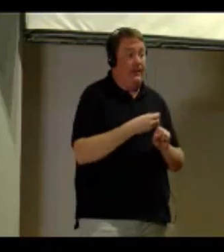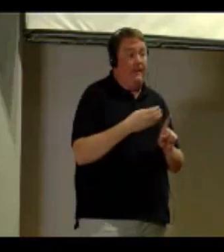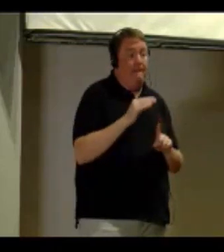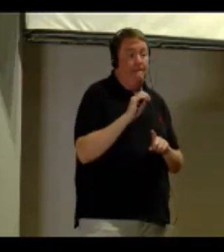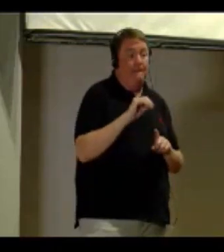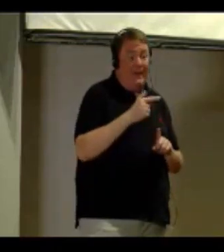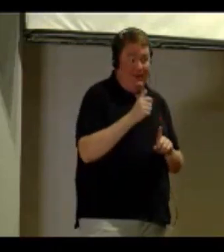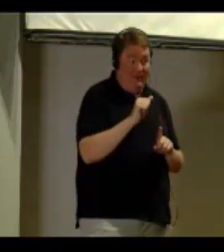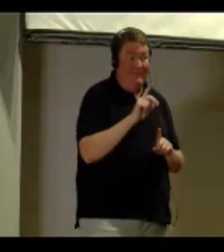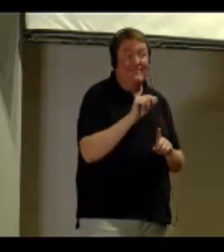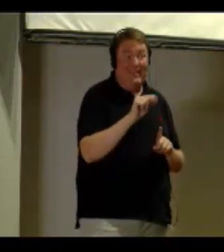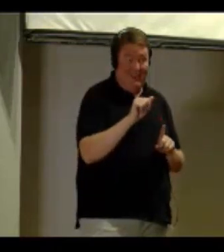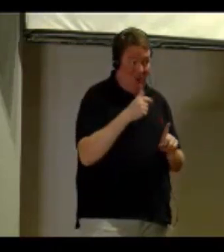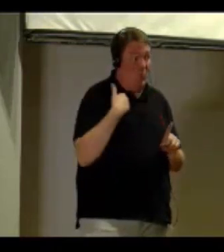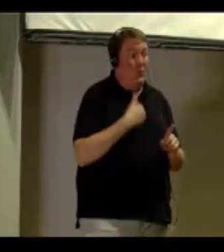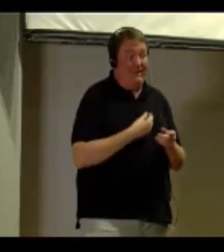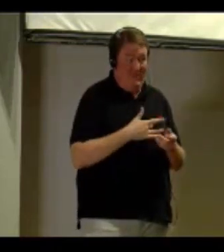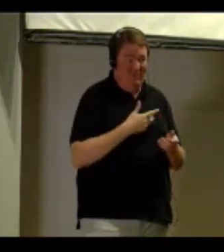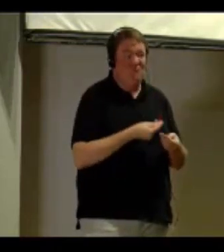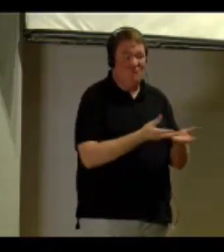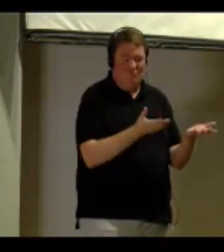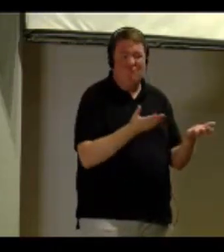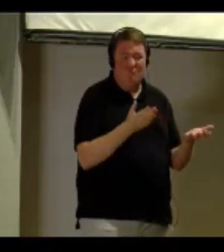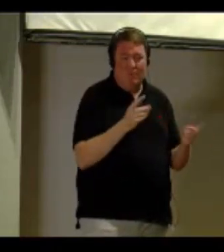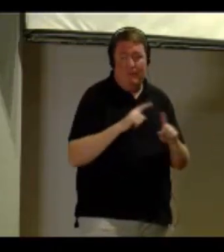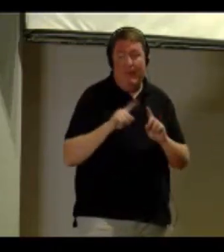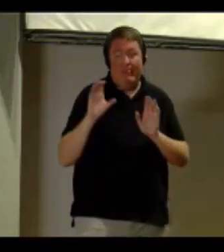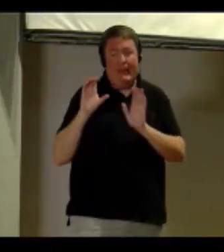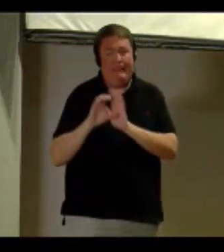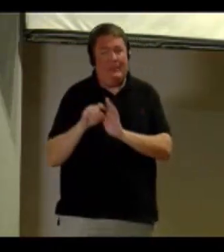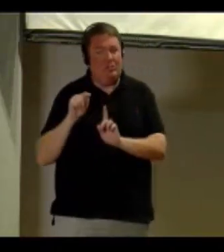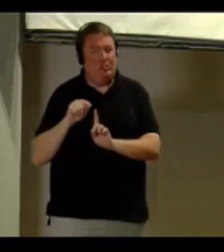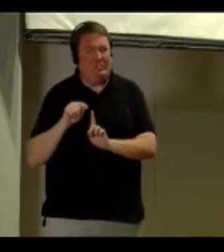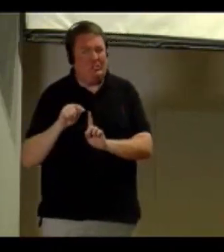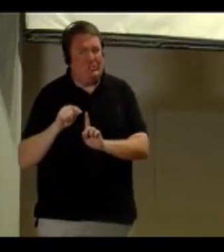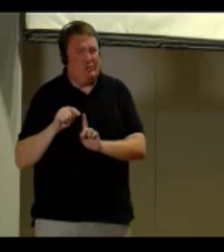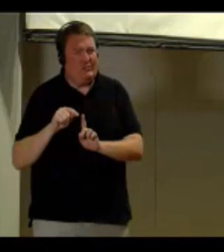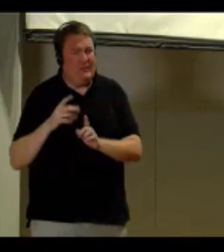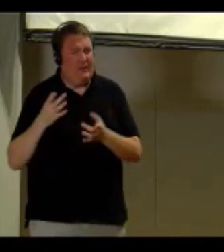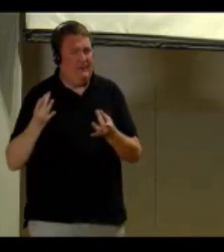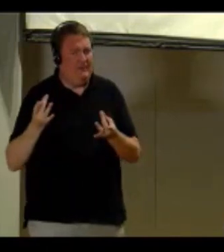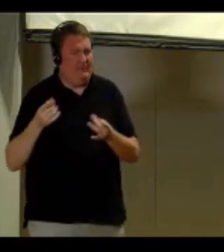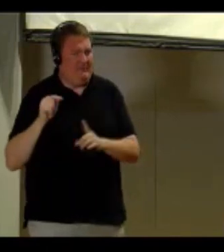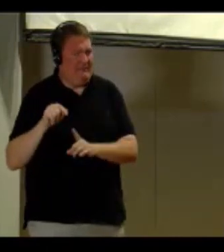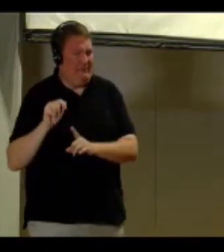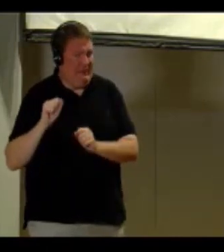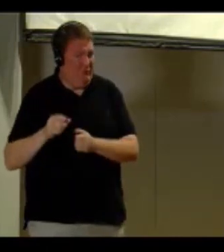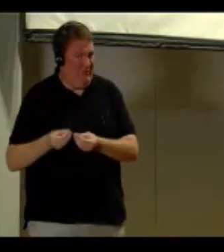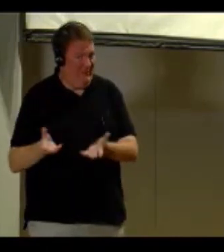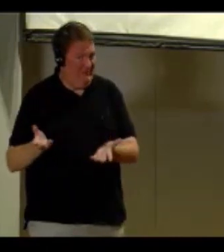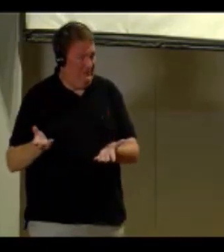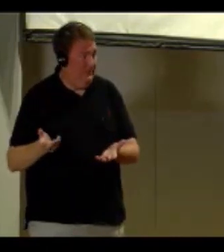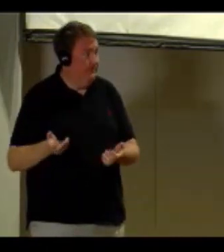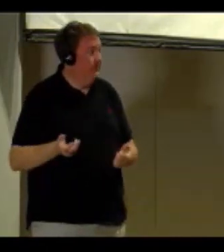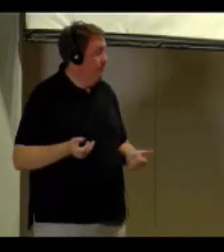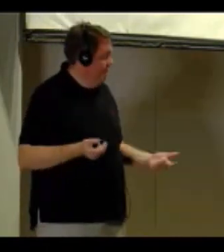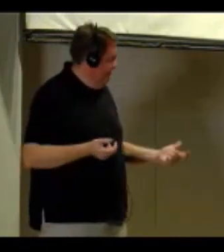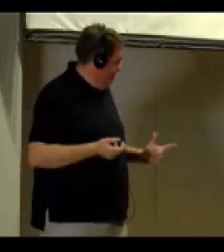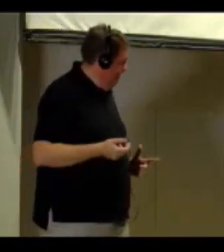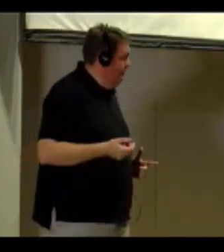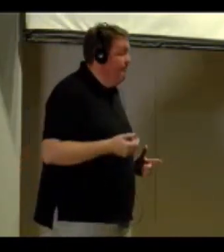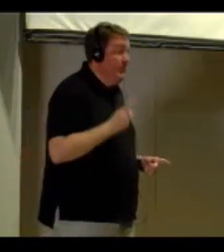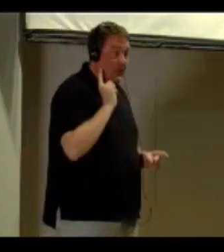our objects, but the images became the trickier question. Yeah, I think that's exactly right.